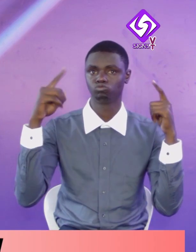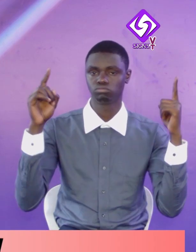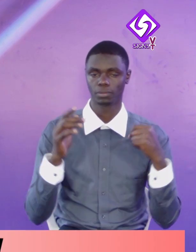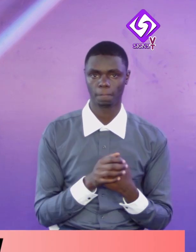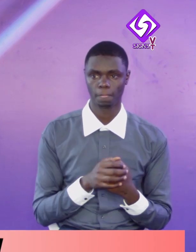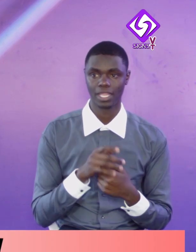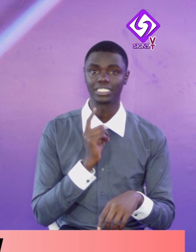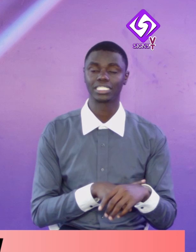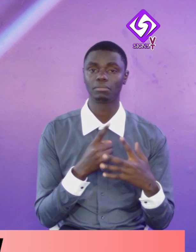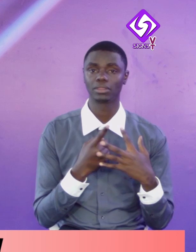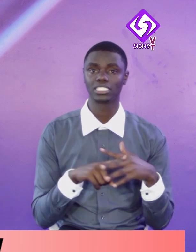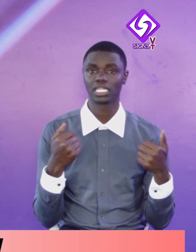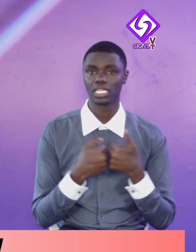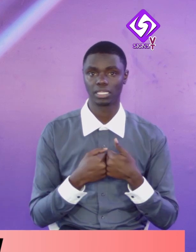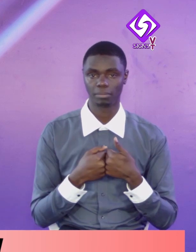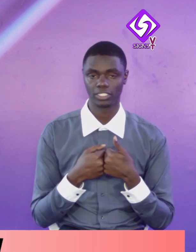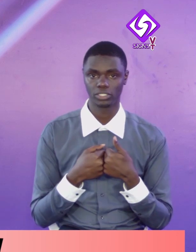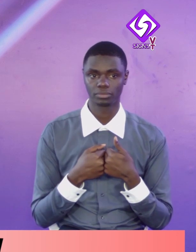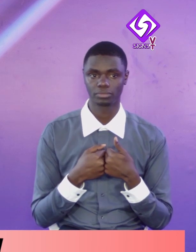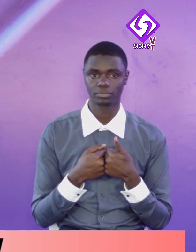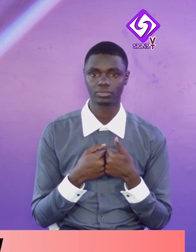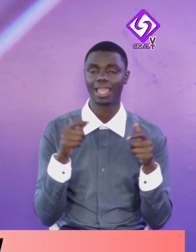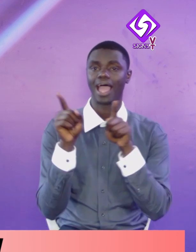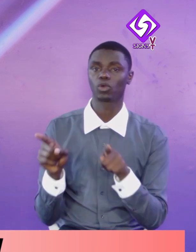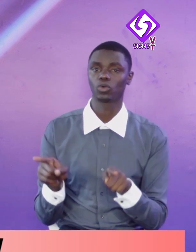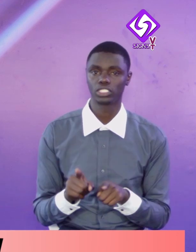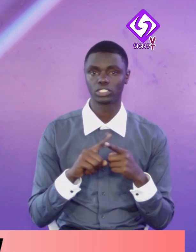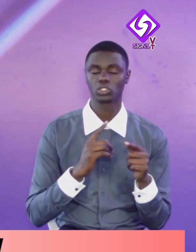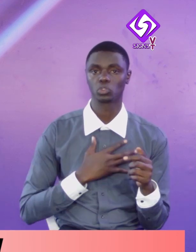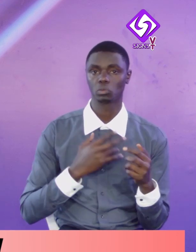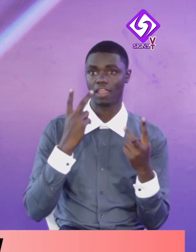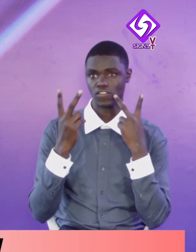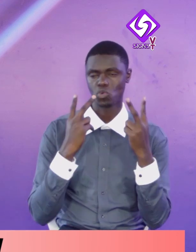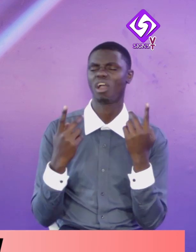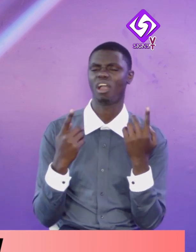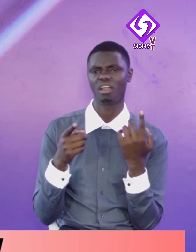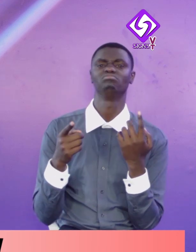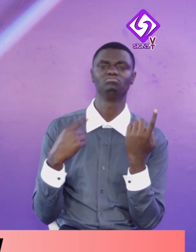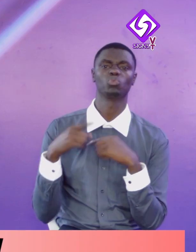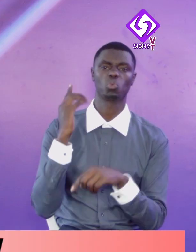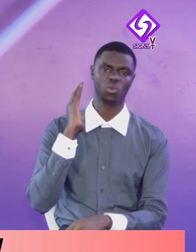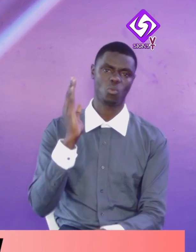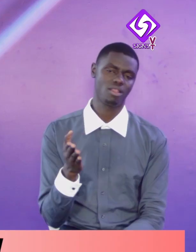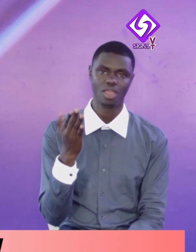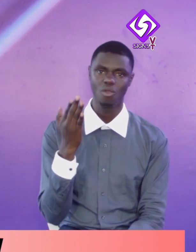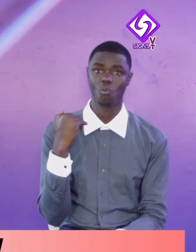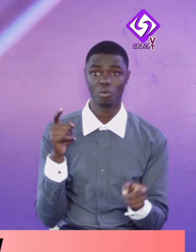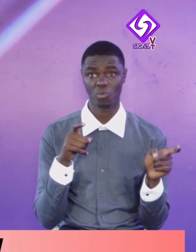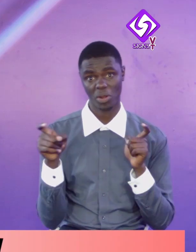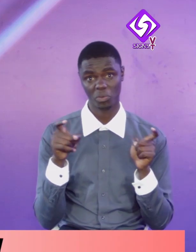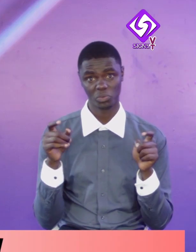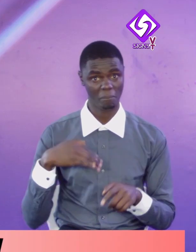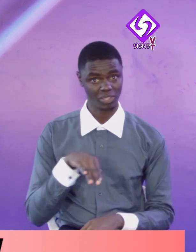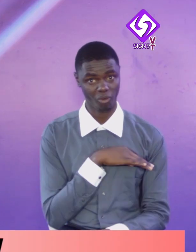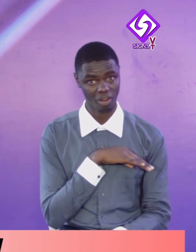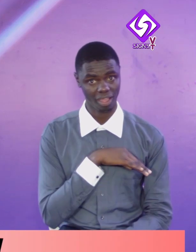even when they started the game, according to my view, they were going to win the game. Because how they were controlling Barcelona,